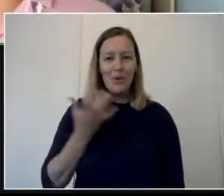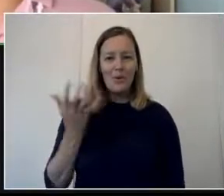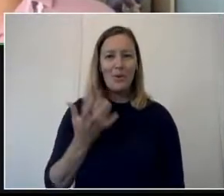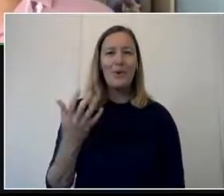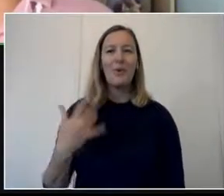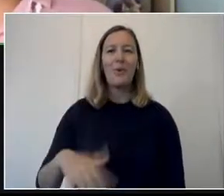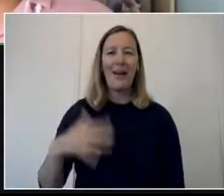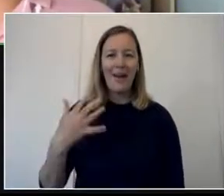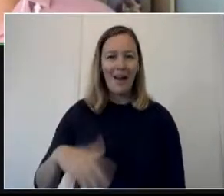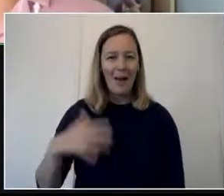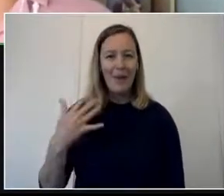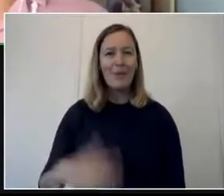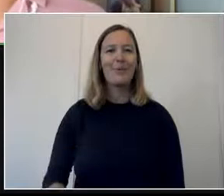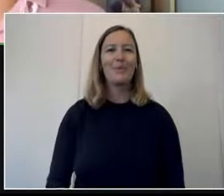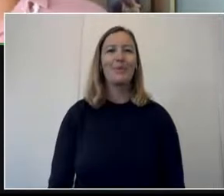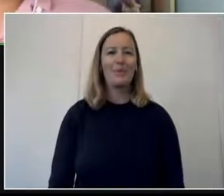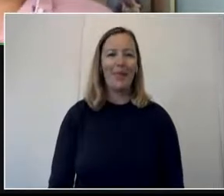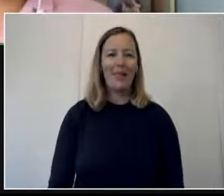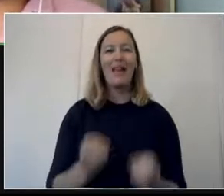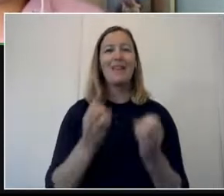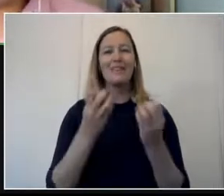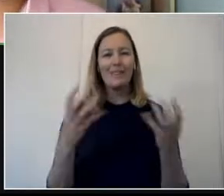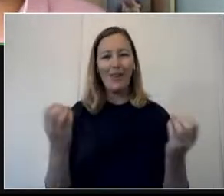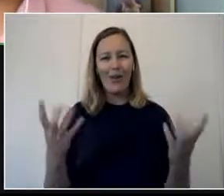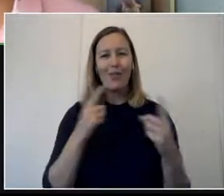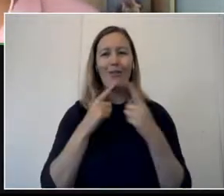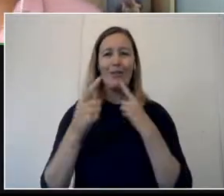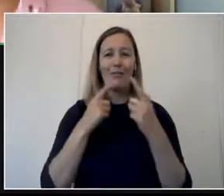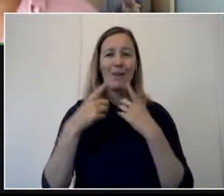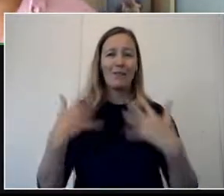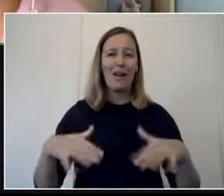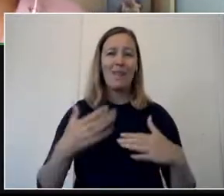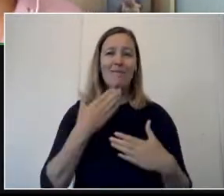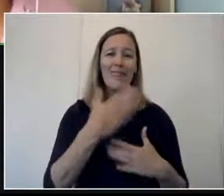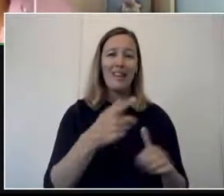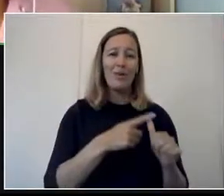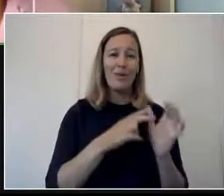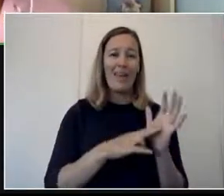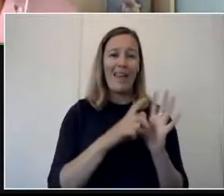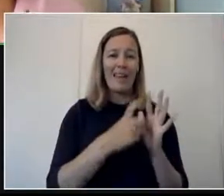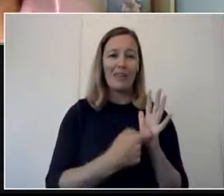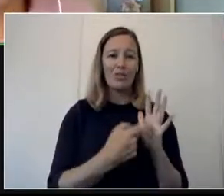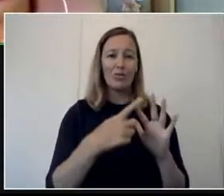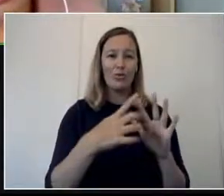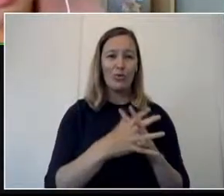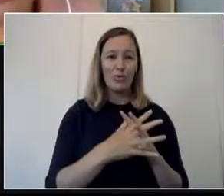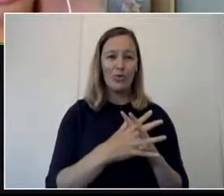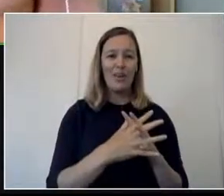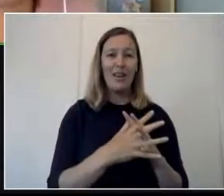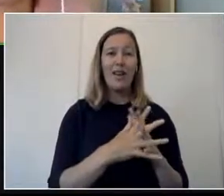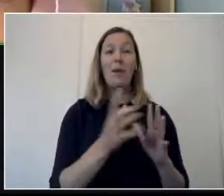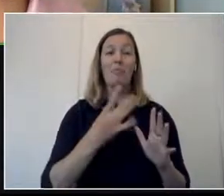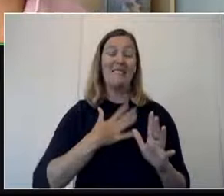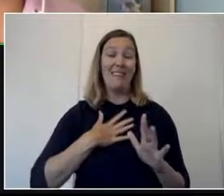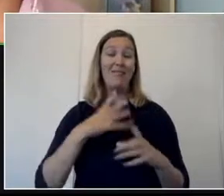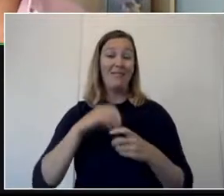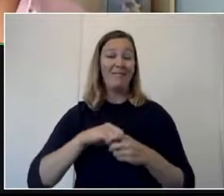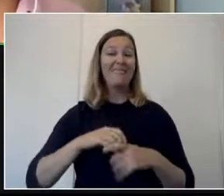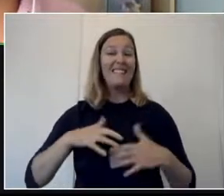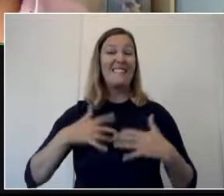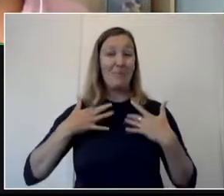Wow, that is a lot of information. Thank you so much, Andrew, my fellow stimulation. I think as you were going